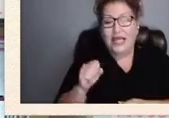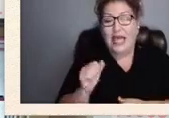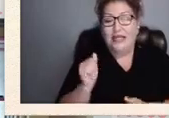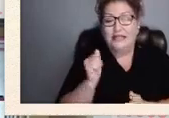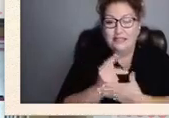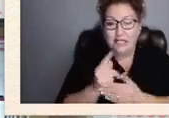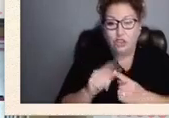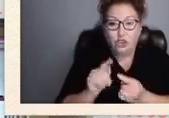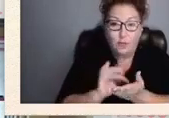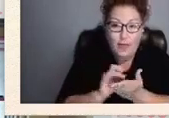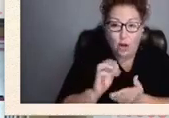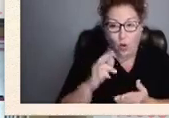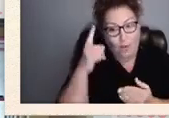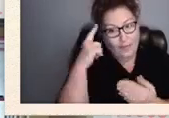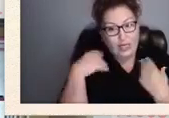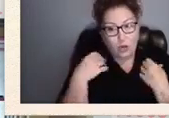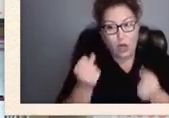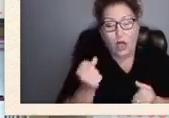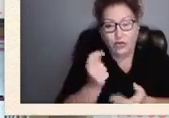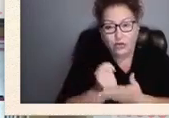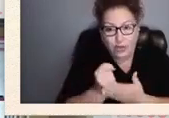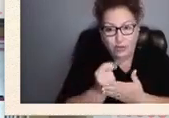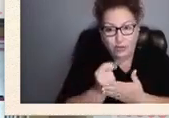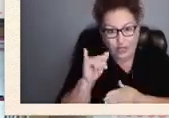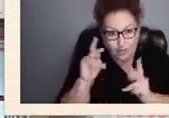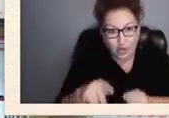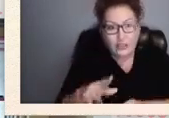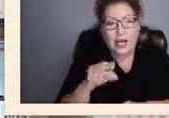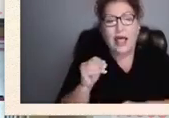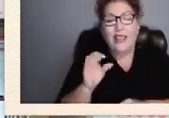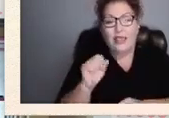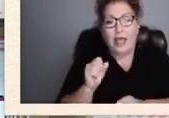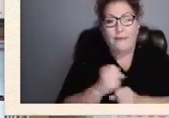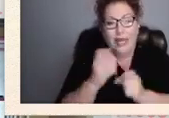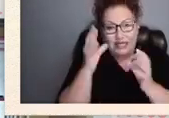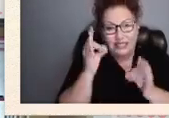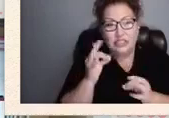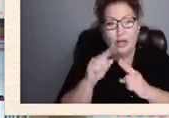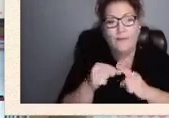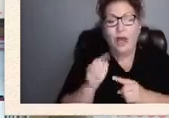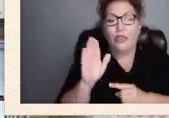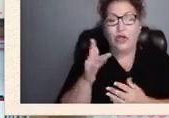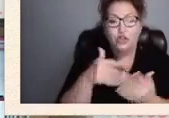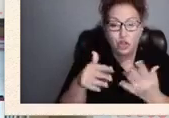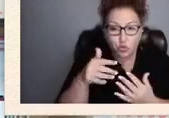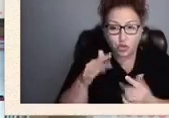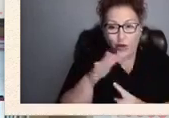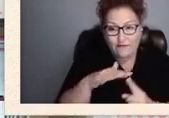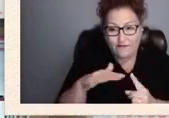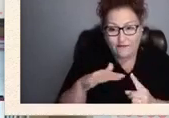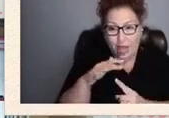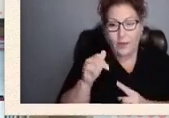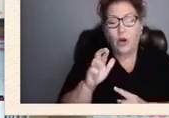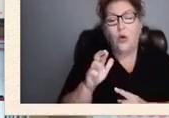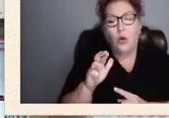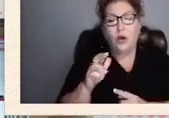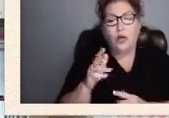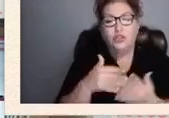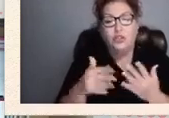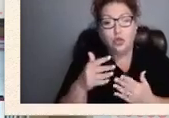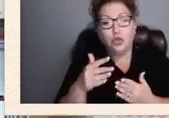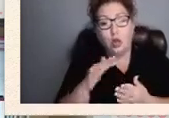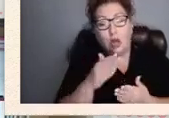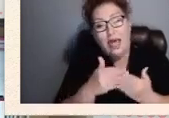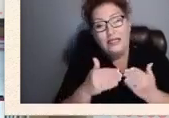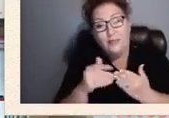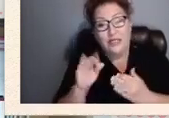health treatment on behalf of that individual, and they can make decisions about their social environment or social aspects of their life. So a guardian can